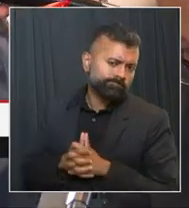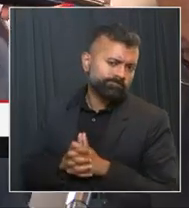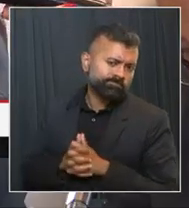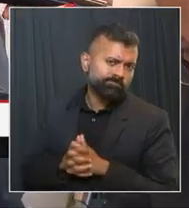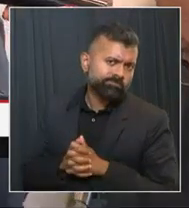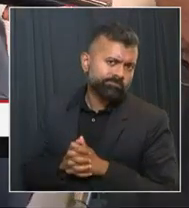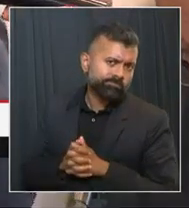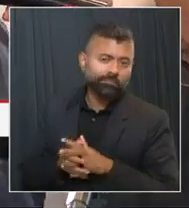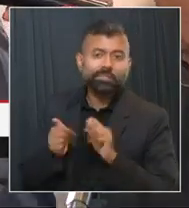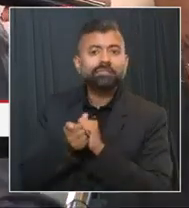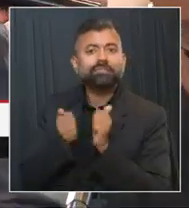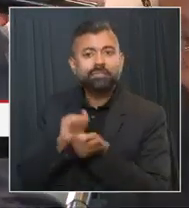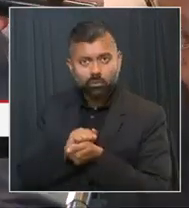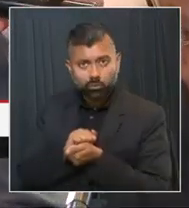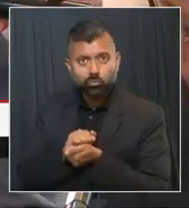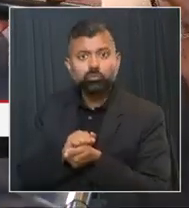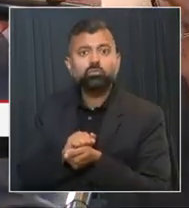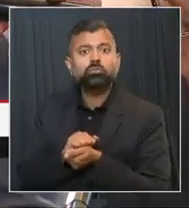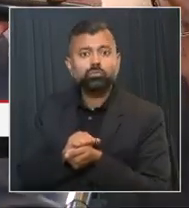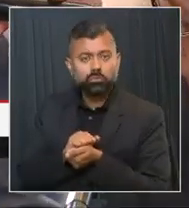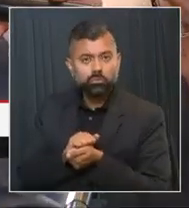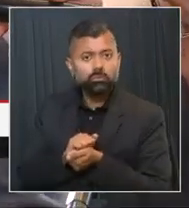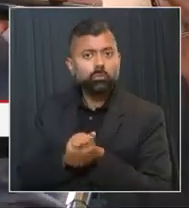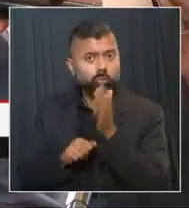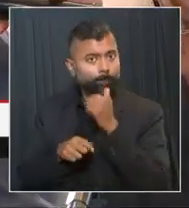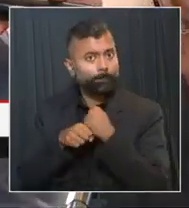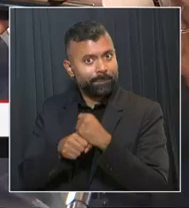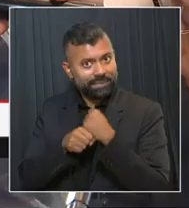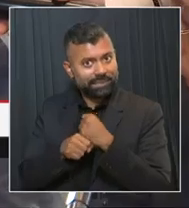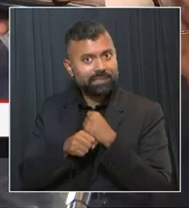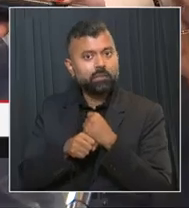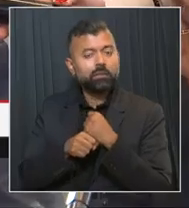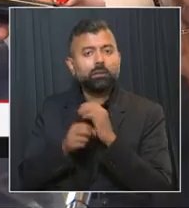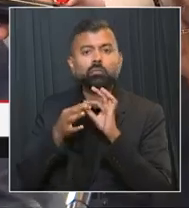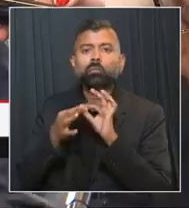changes that you are making with respect to,